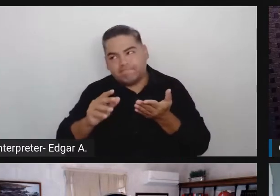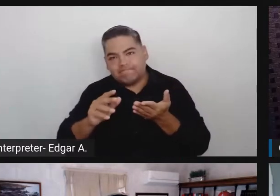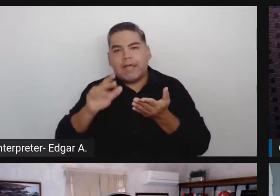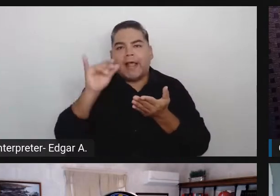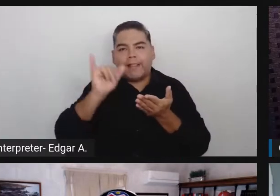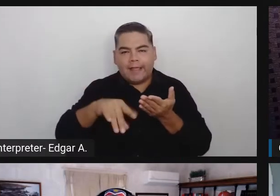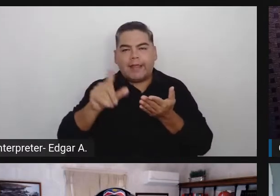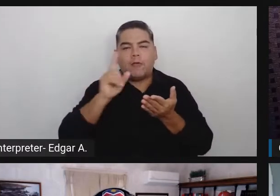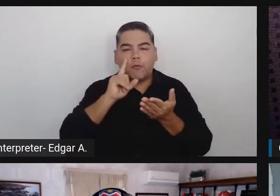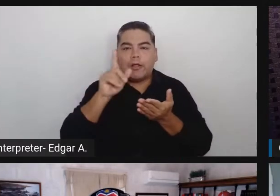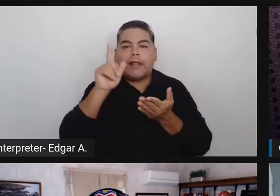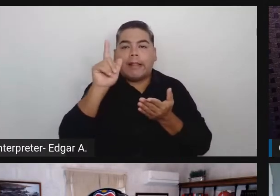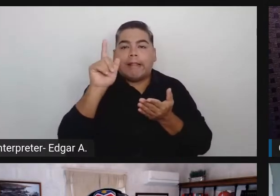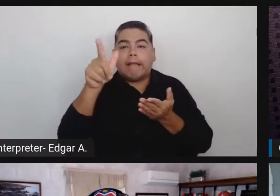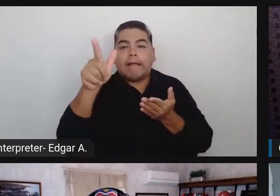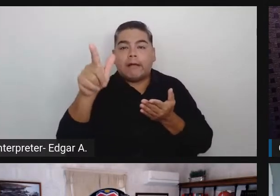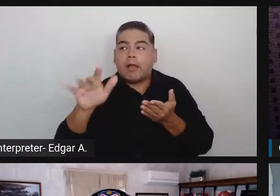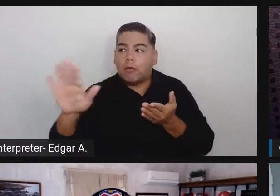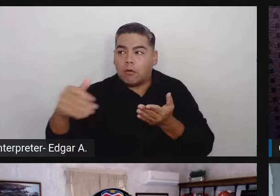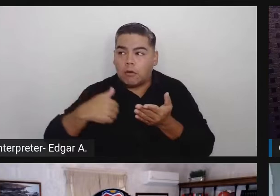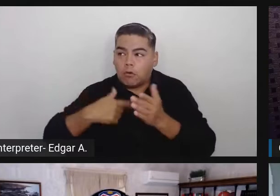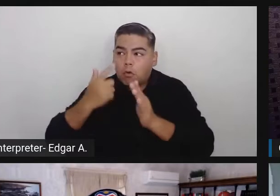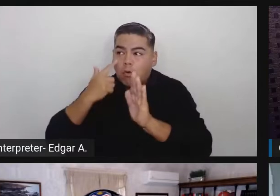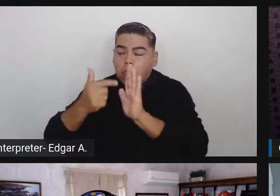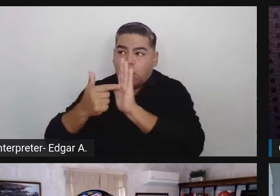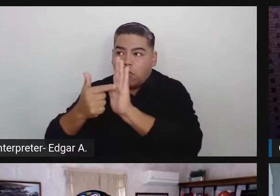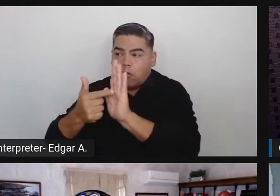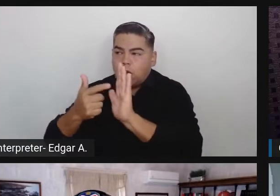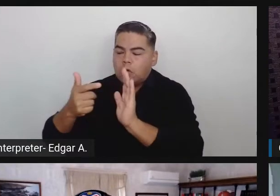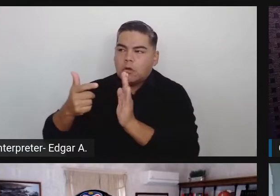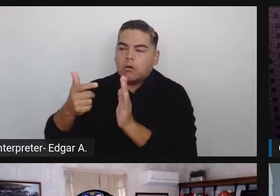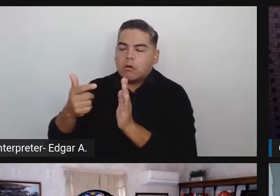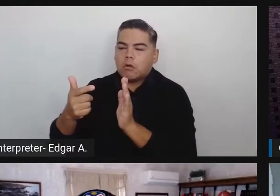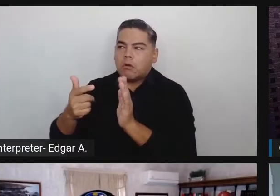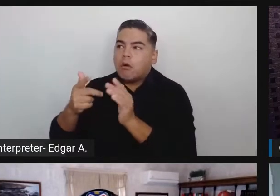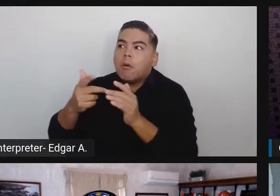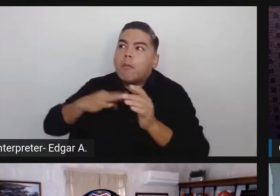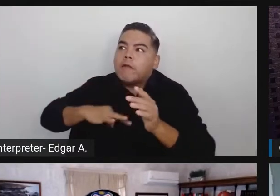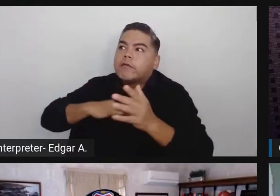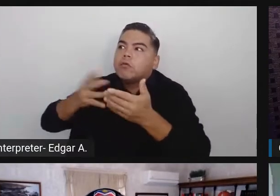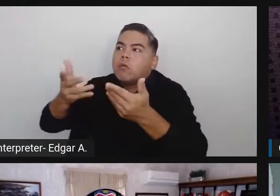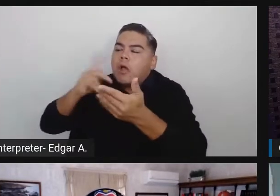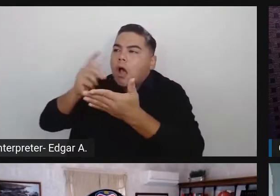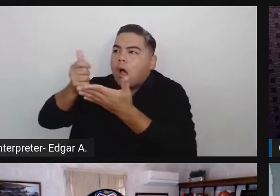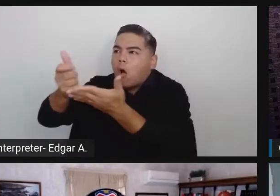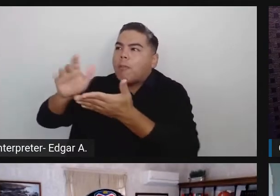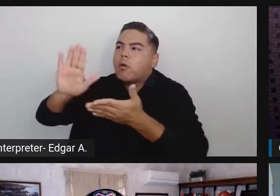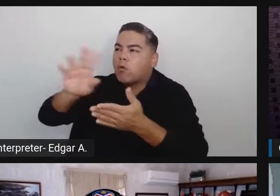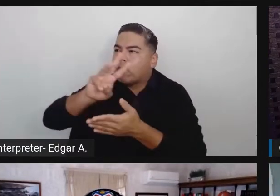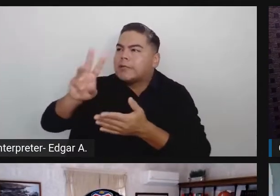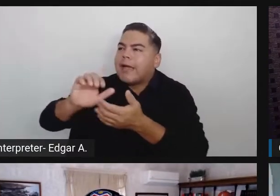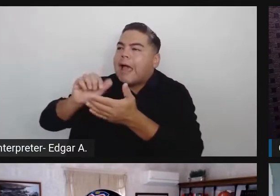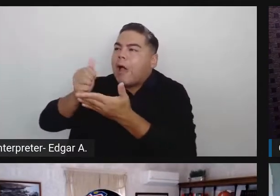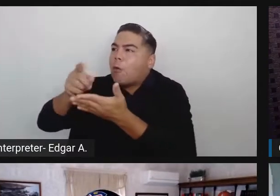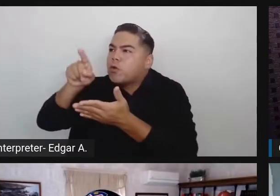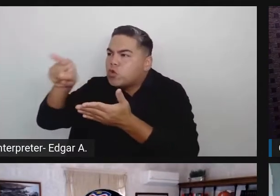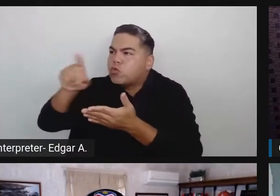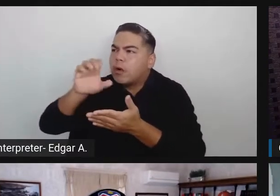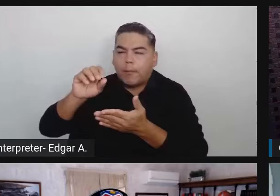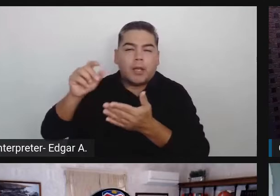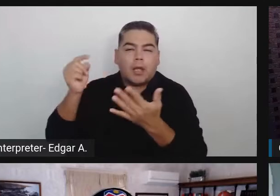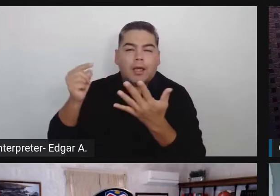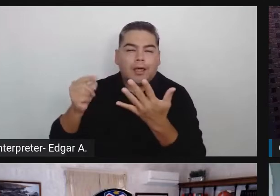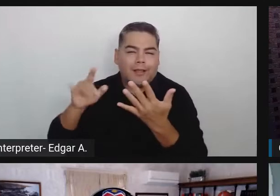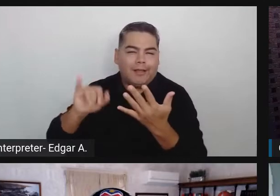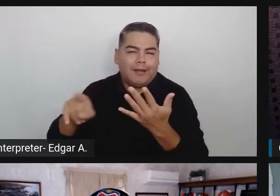get the opportunity, like helping them see what those benefits are. And Rob, I think you have some questions geared towards that. And then finally, and I don't remember if this